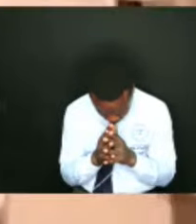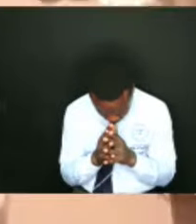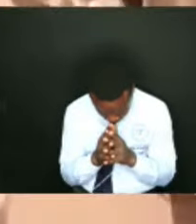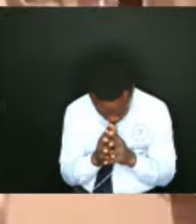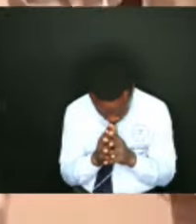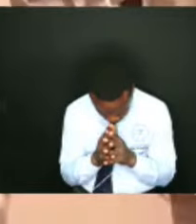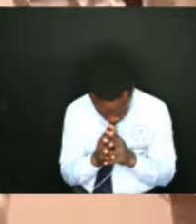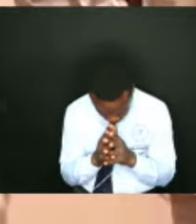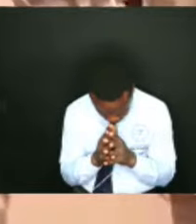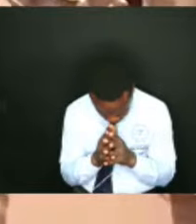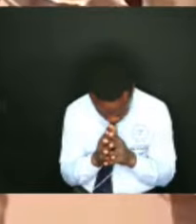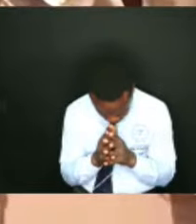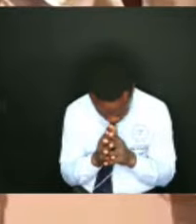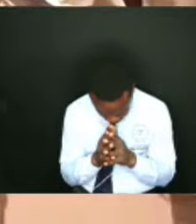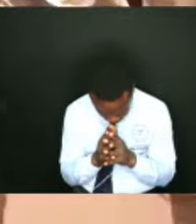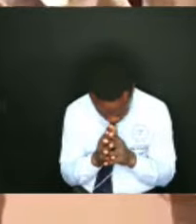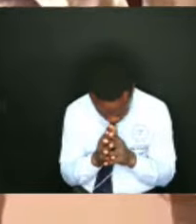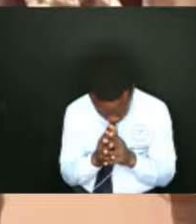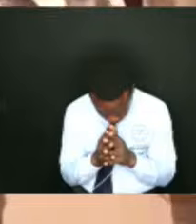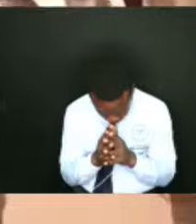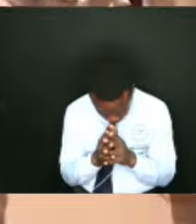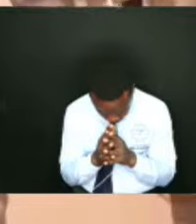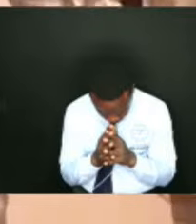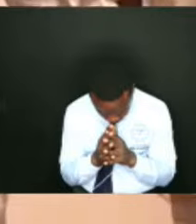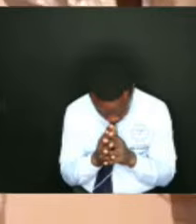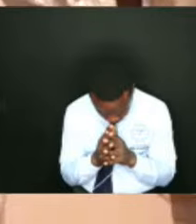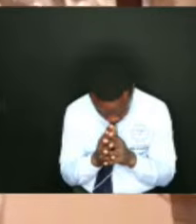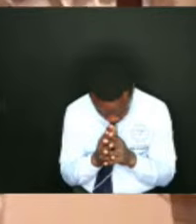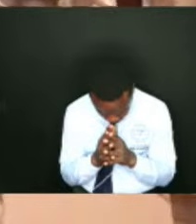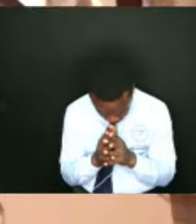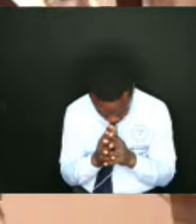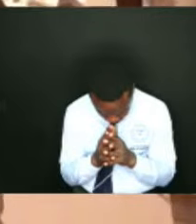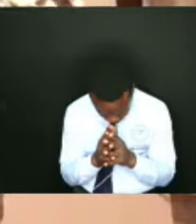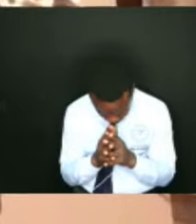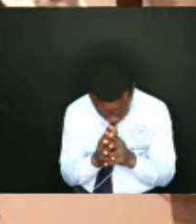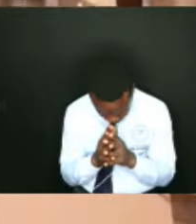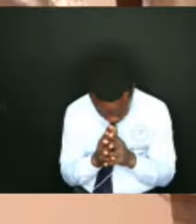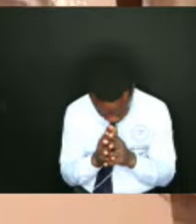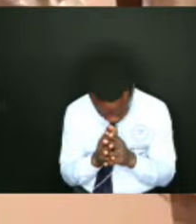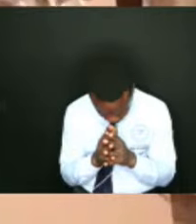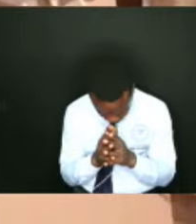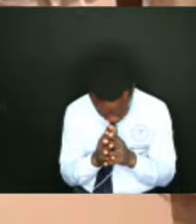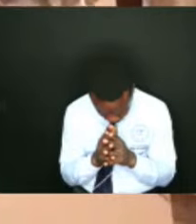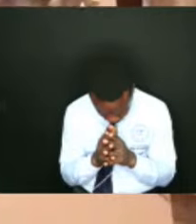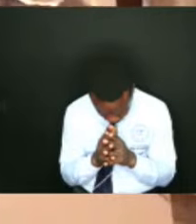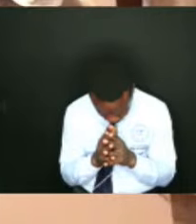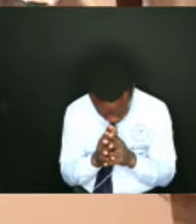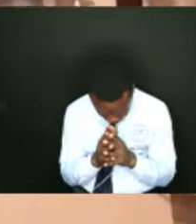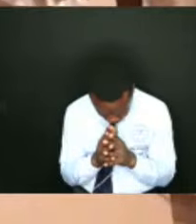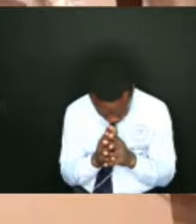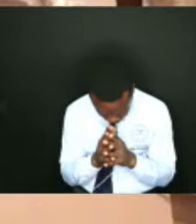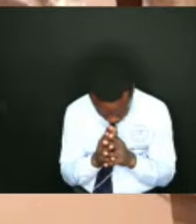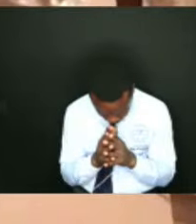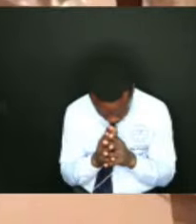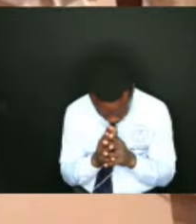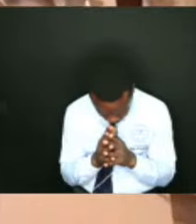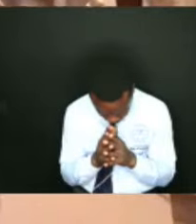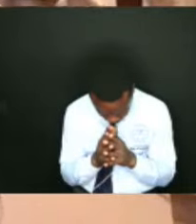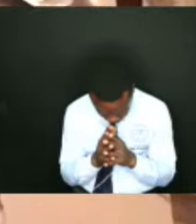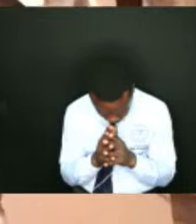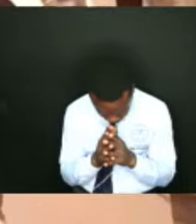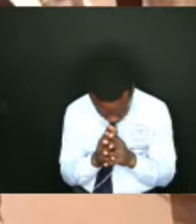tonight we receive your favor. Tonight we receive your forgiveness. And tonight we receive a time